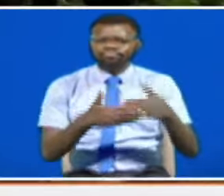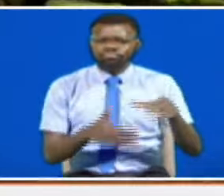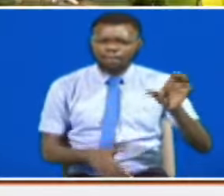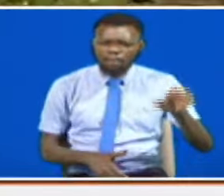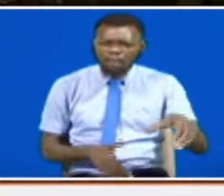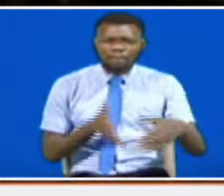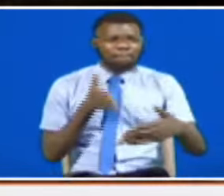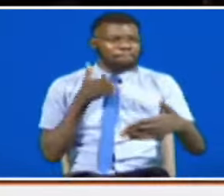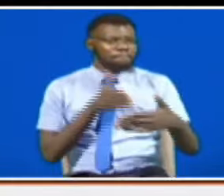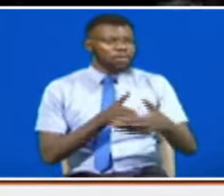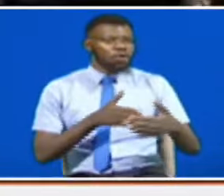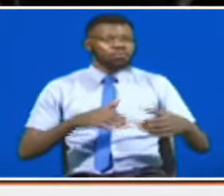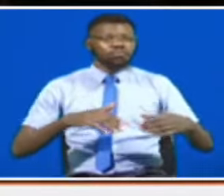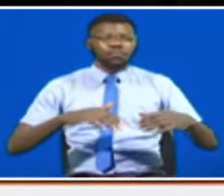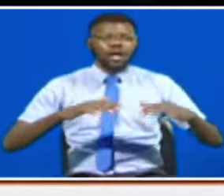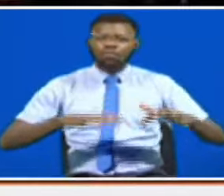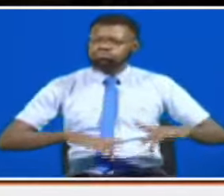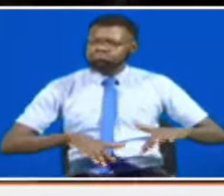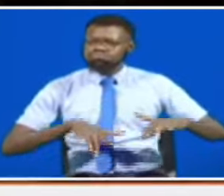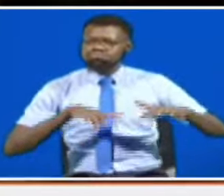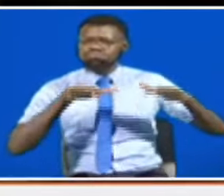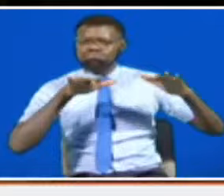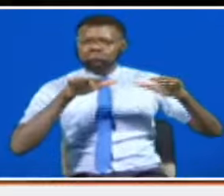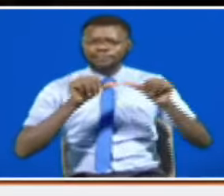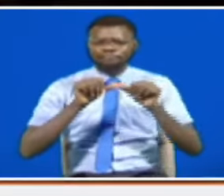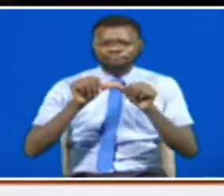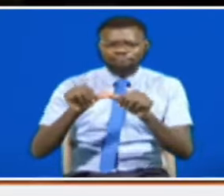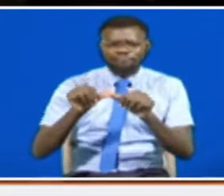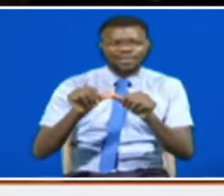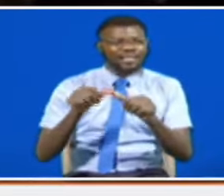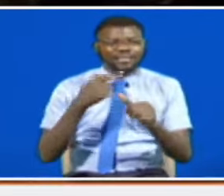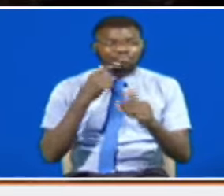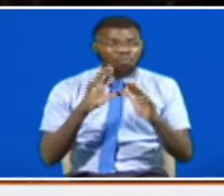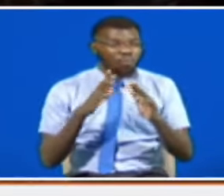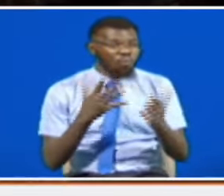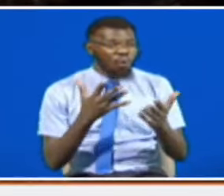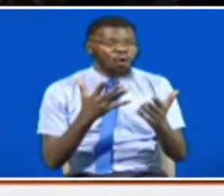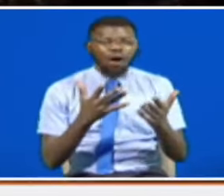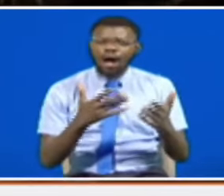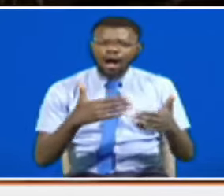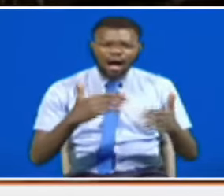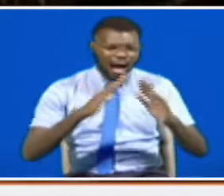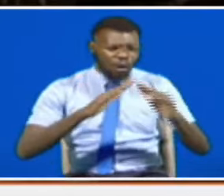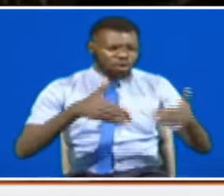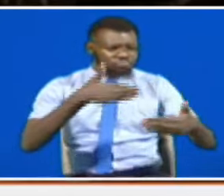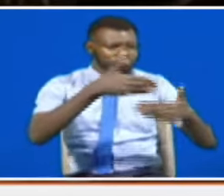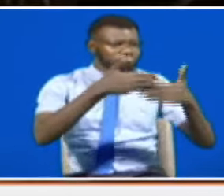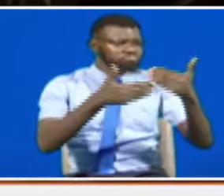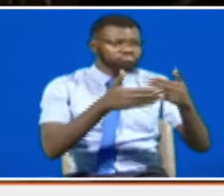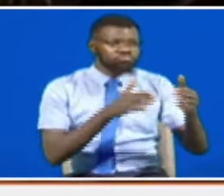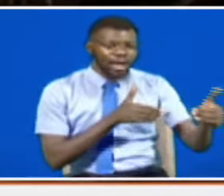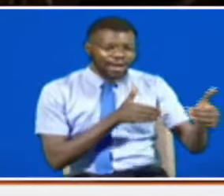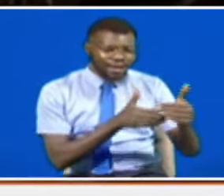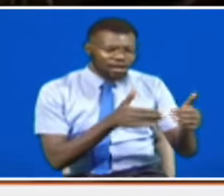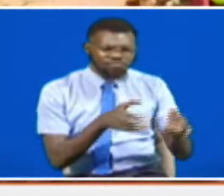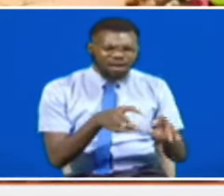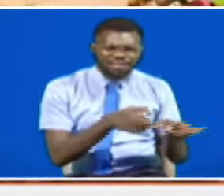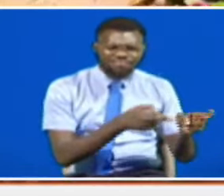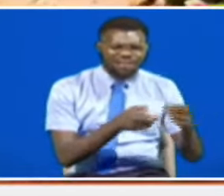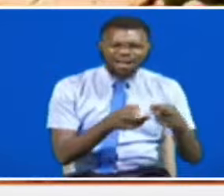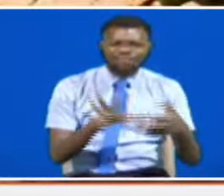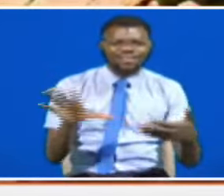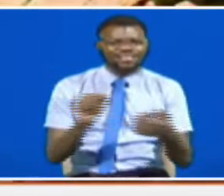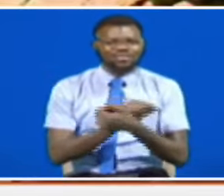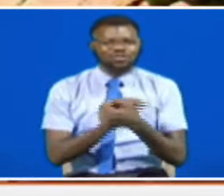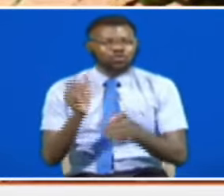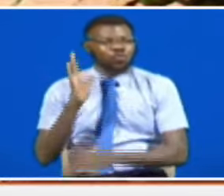drainages, leading to flooding, insisting that all illegal structures put up along drainages are going to be demolished as his administration